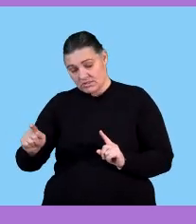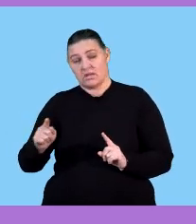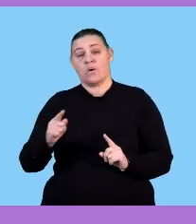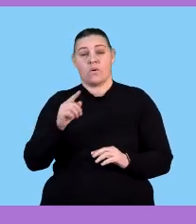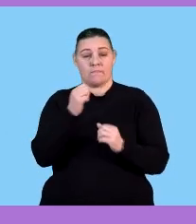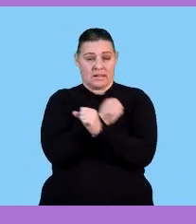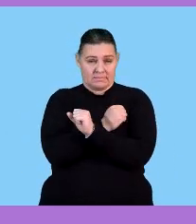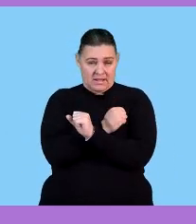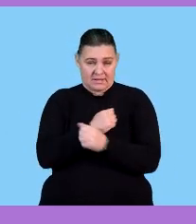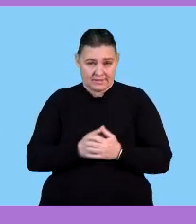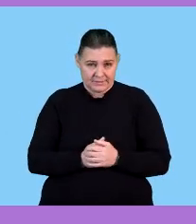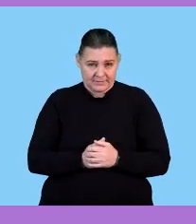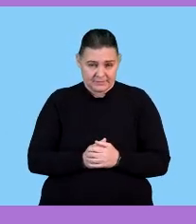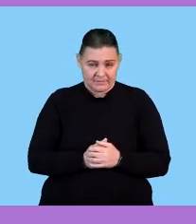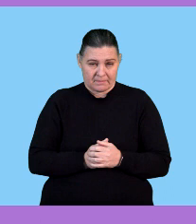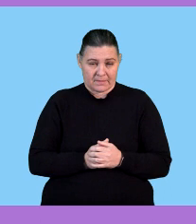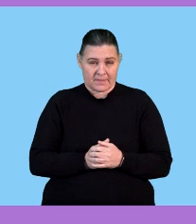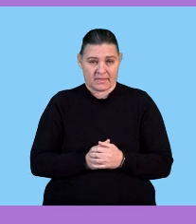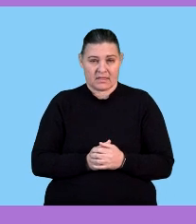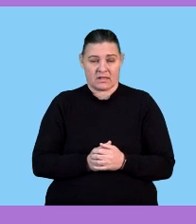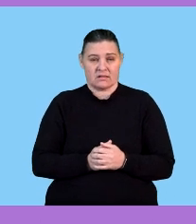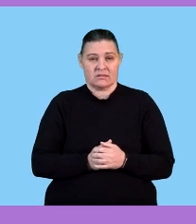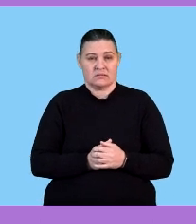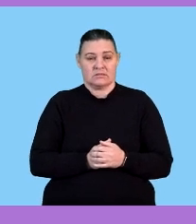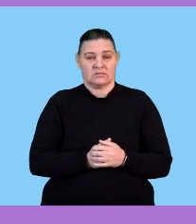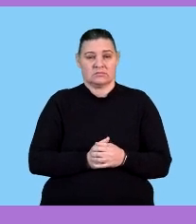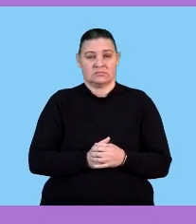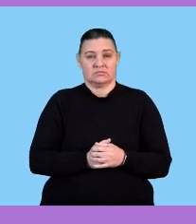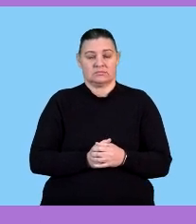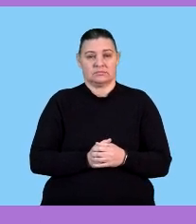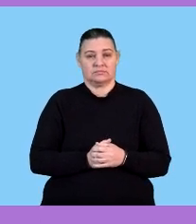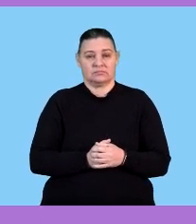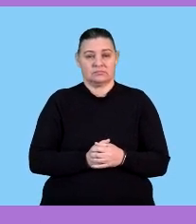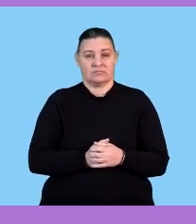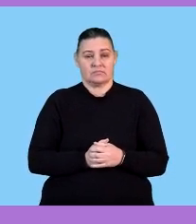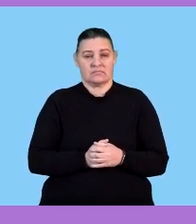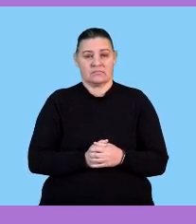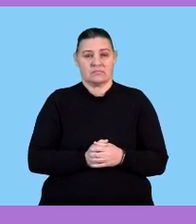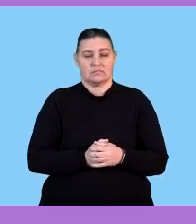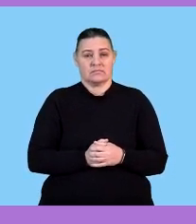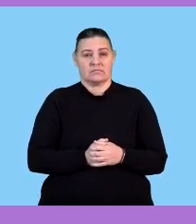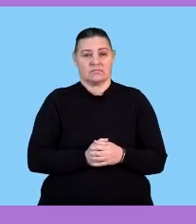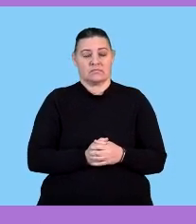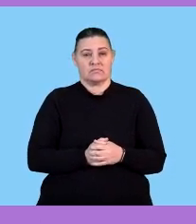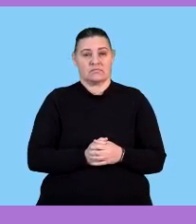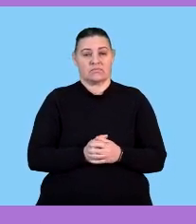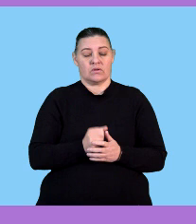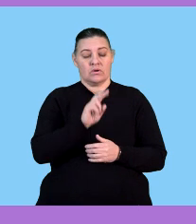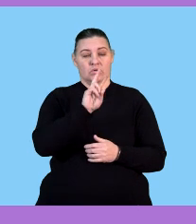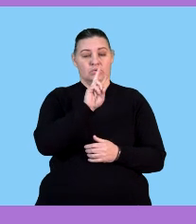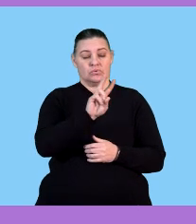from each other we multiply. Yes, there we go. Perfect. The answer that we output there